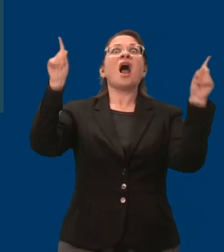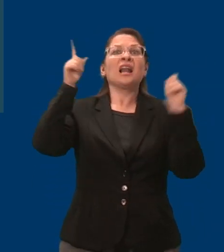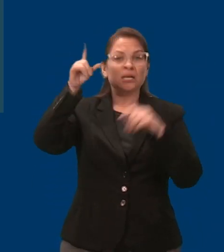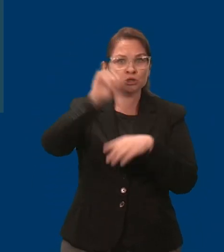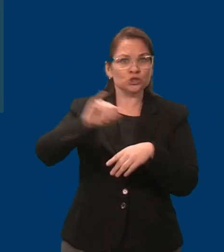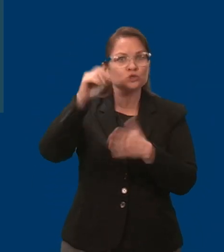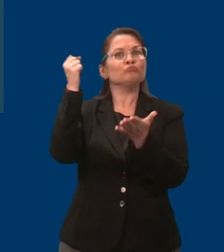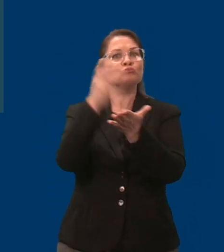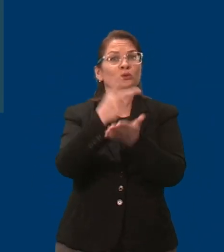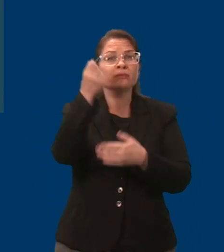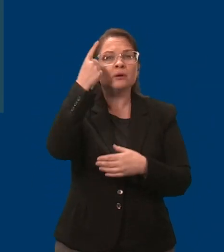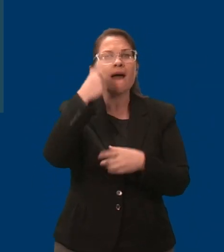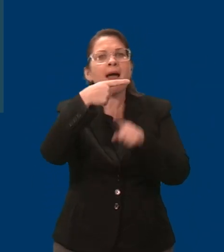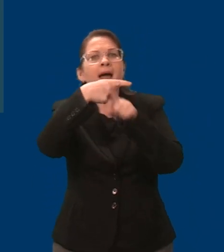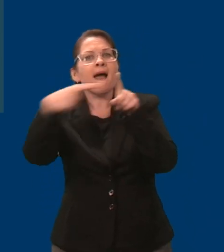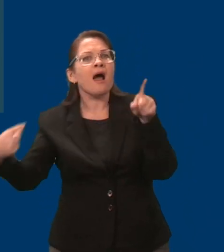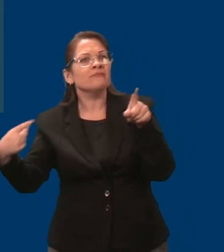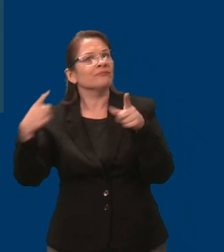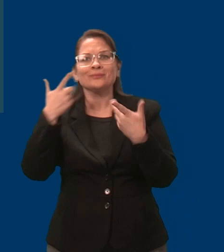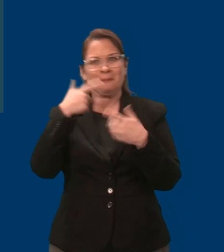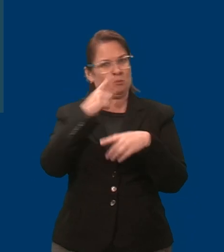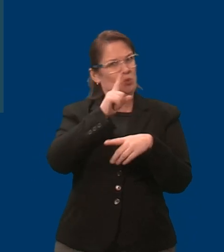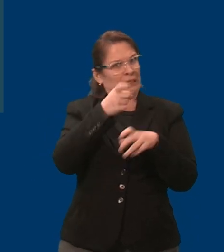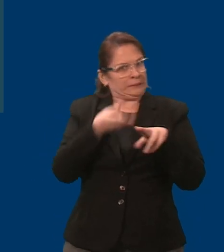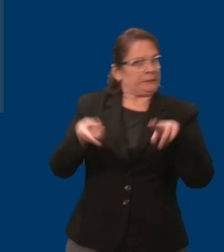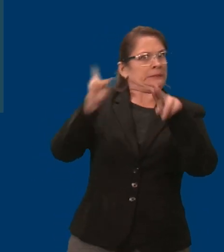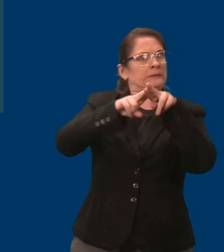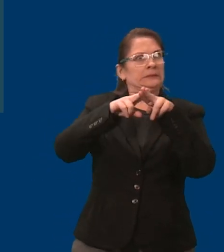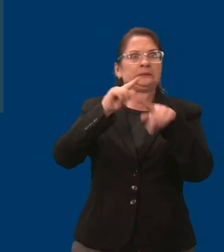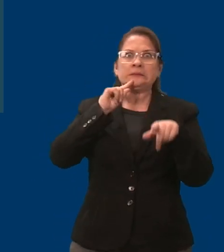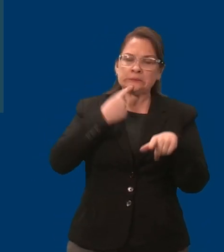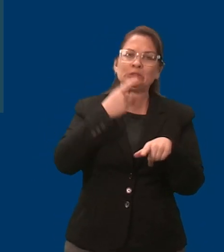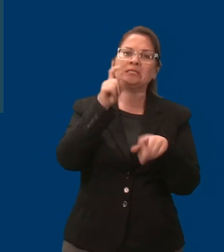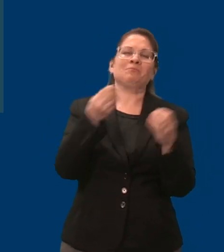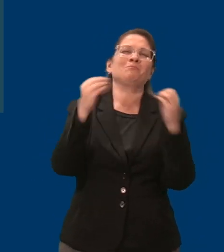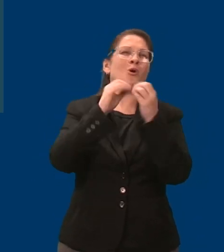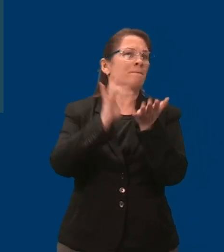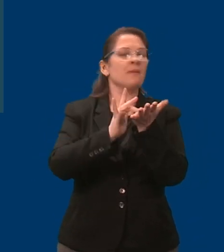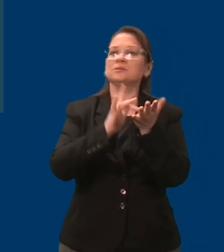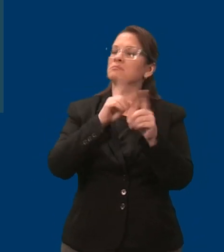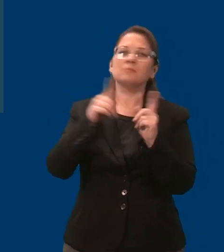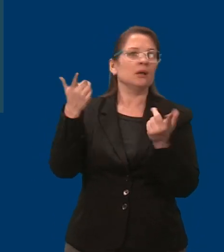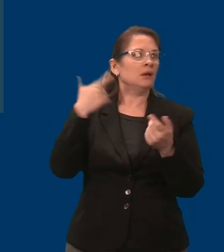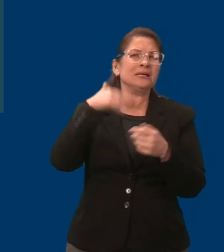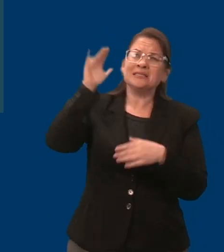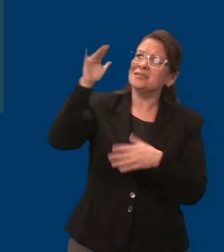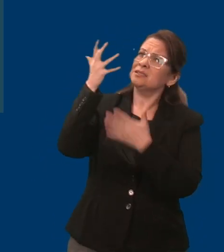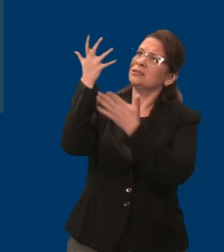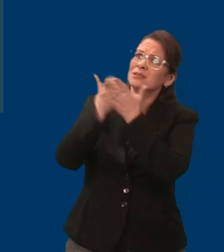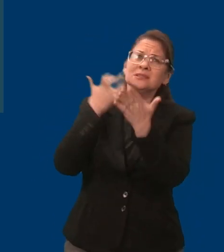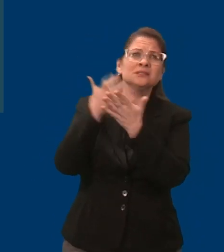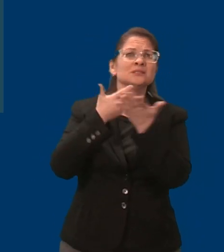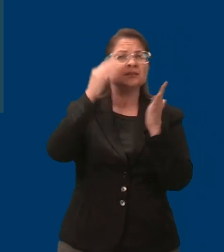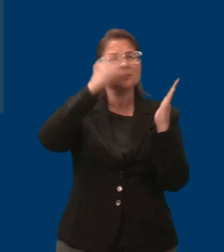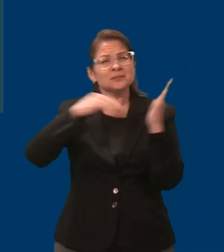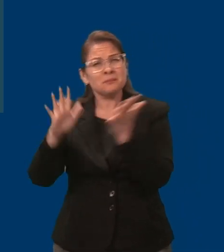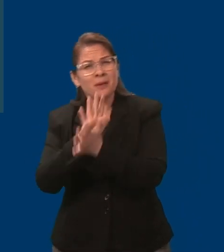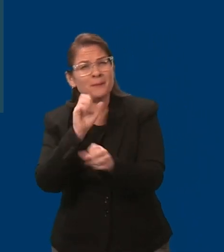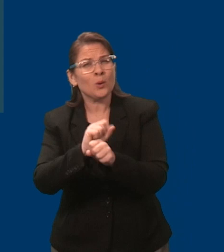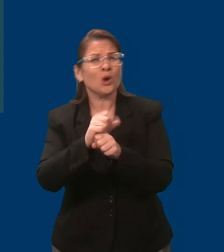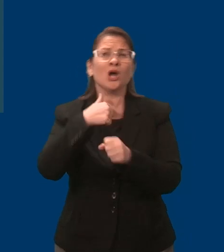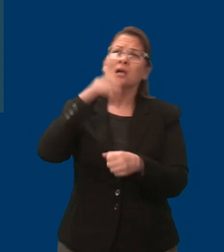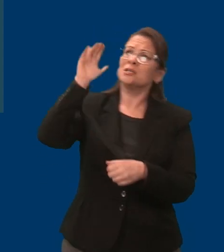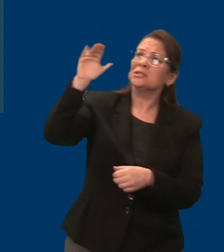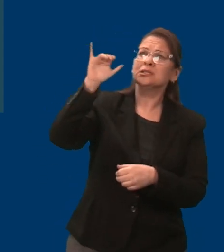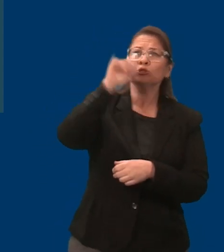another barrier we had to get past. There was more paperwork, more begging insurance for approval, and more watching our son lay in a hospital bed while